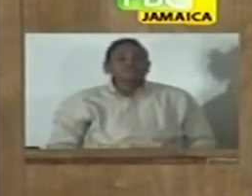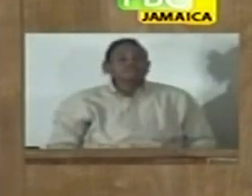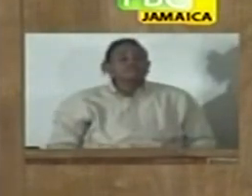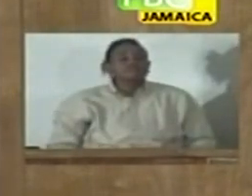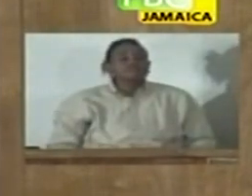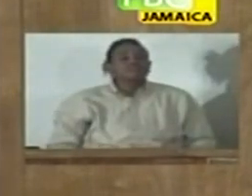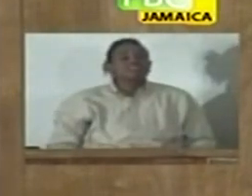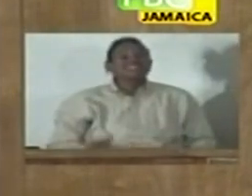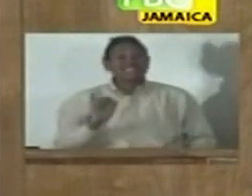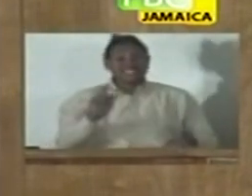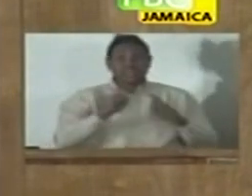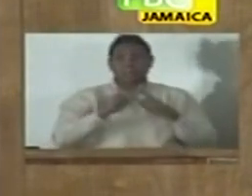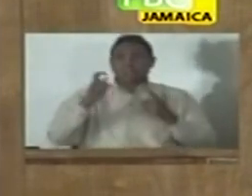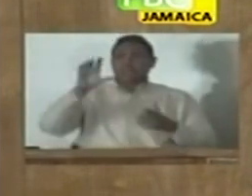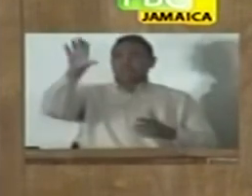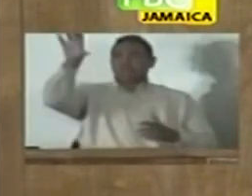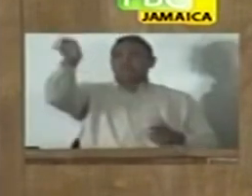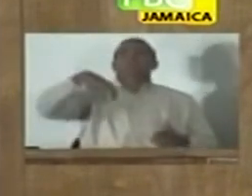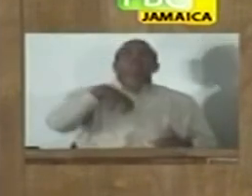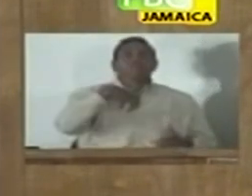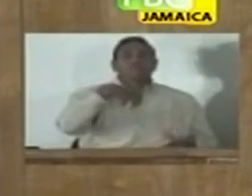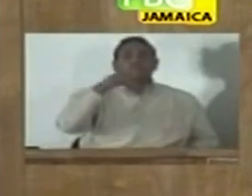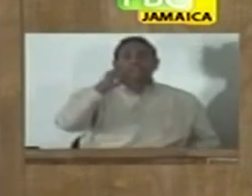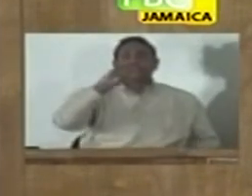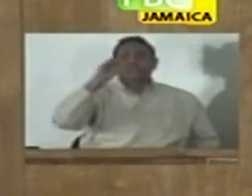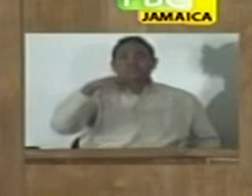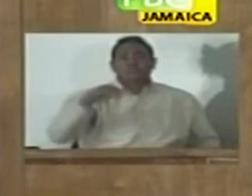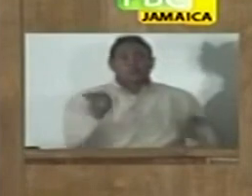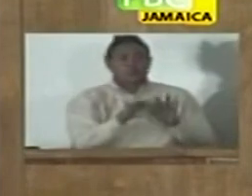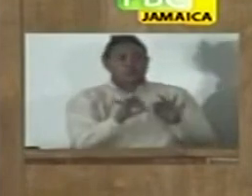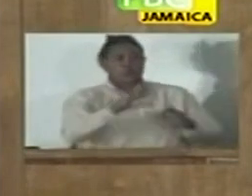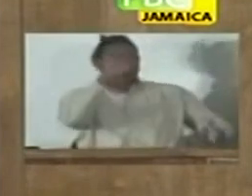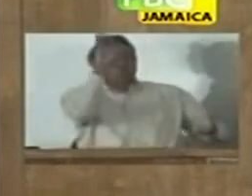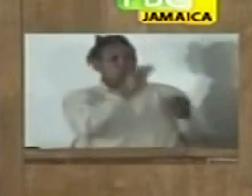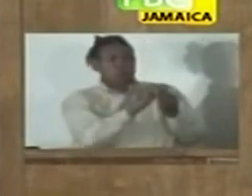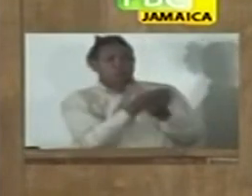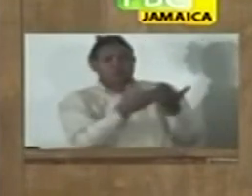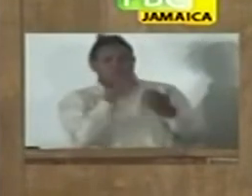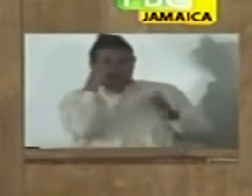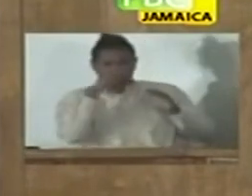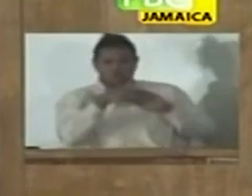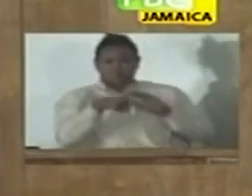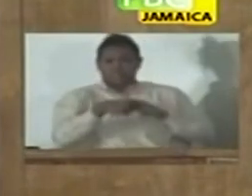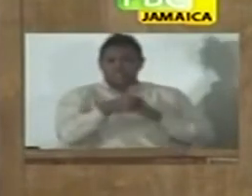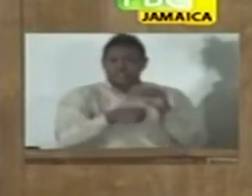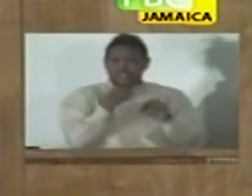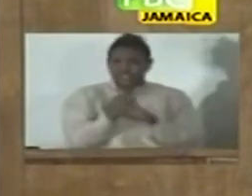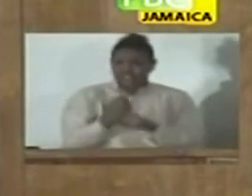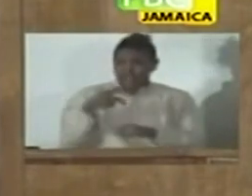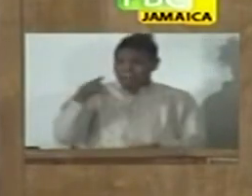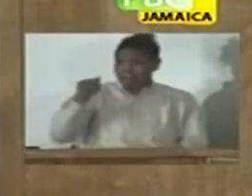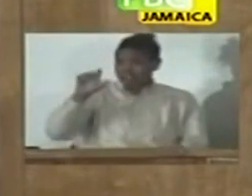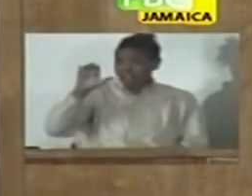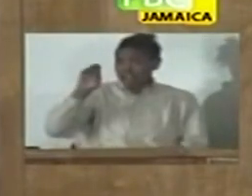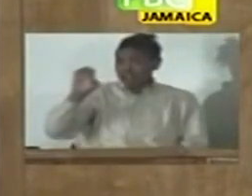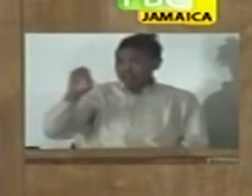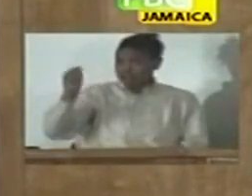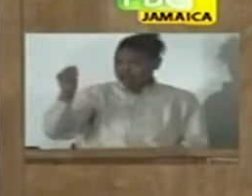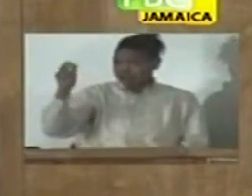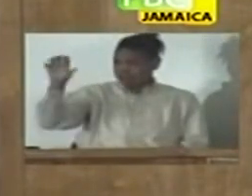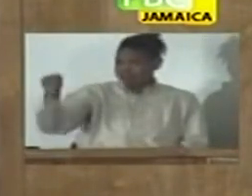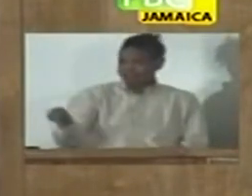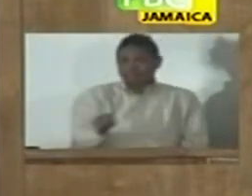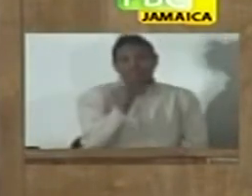So that's a big chunk of money coming from the Petro-Carib Development Fund into the Consolidated Fund